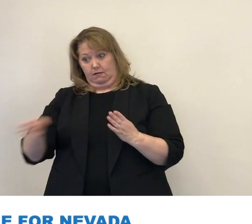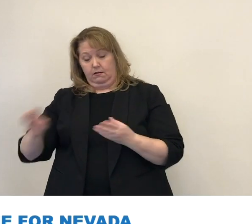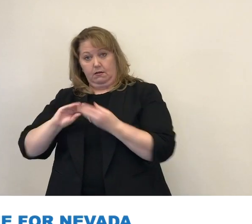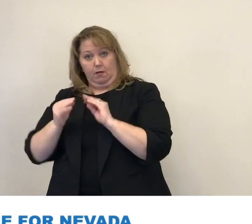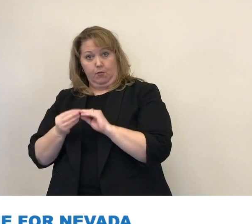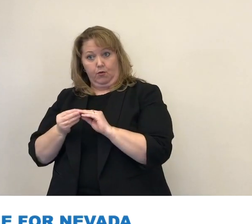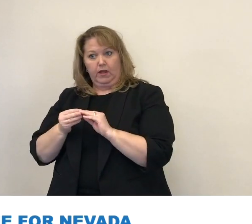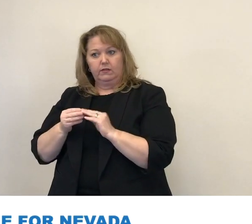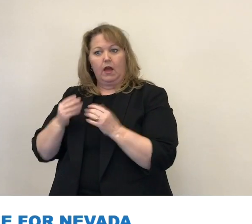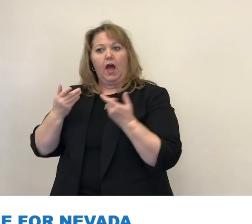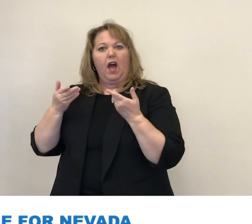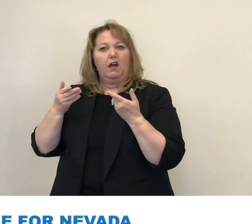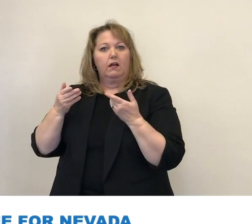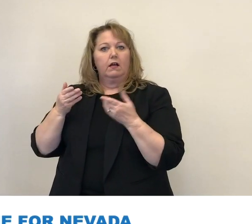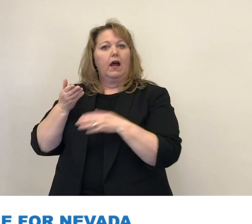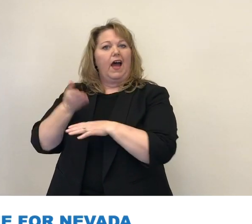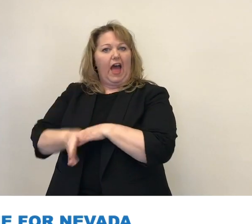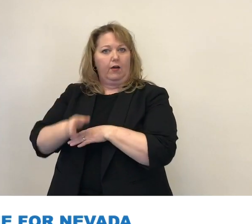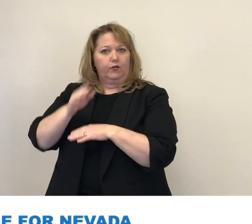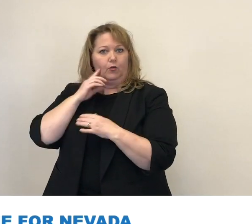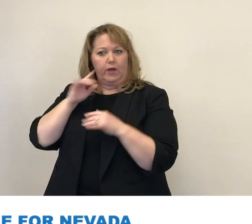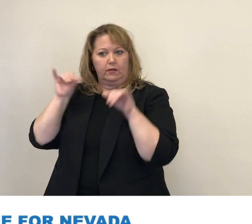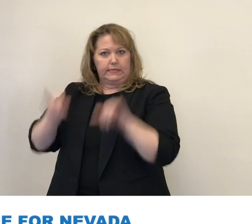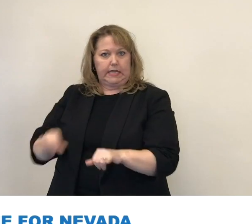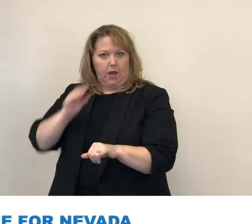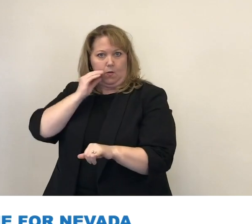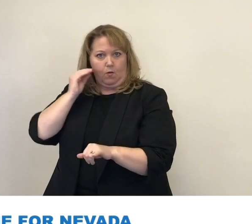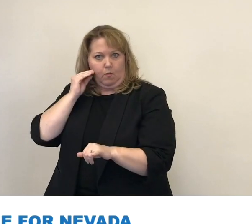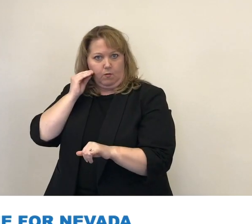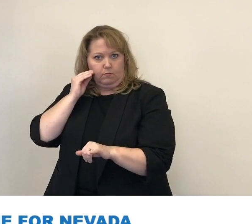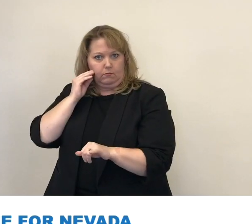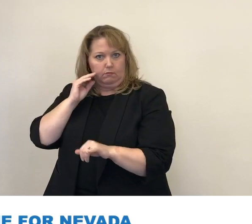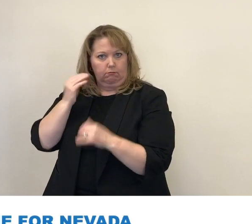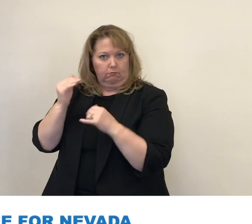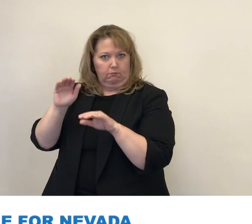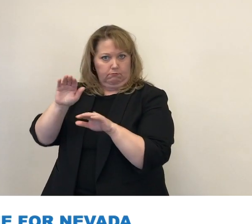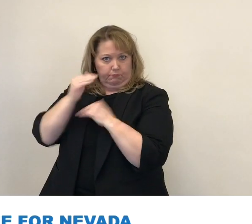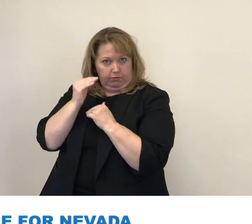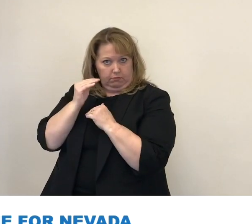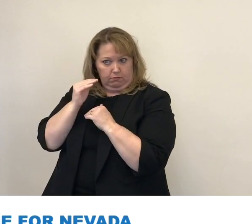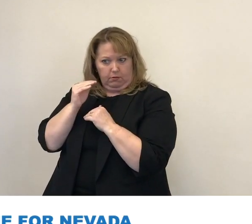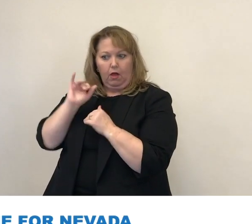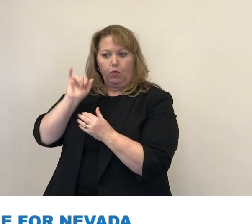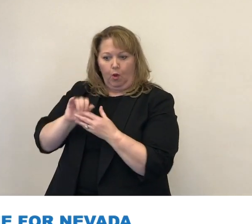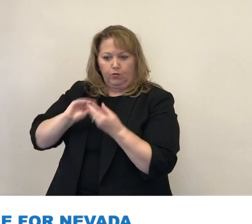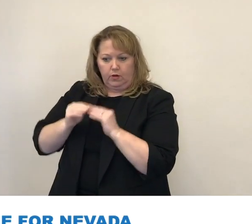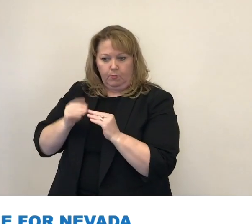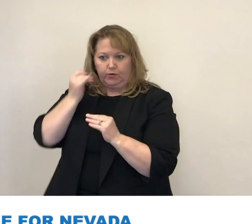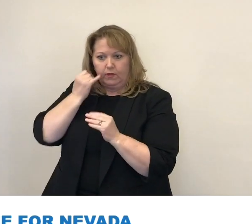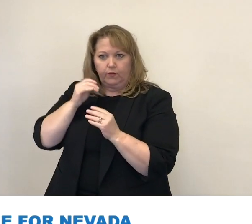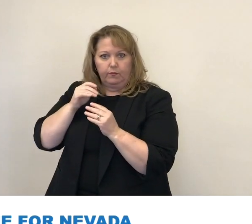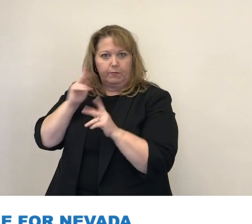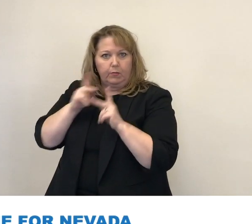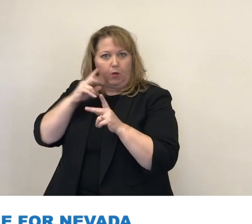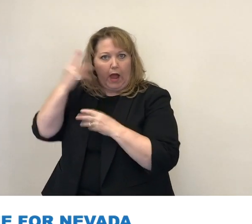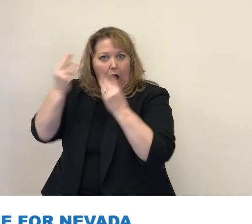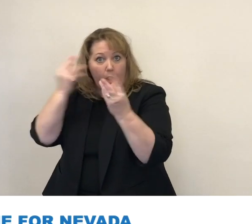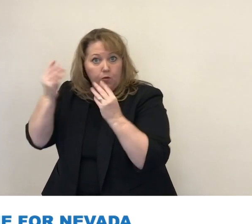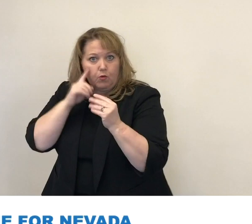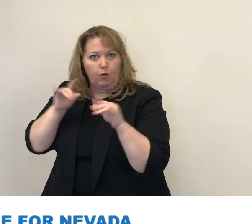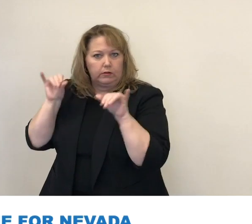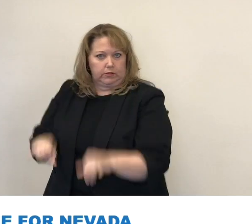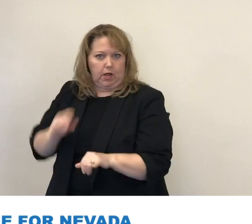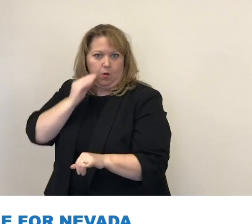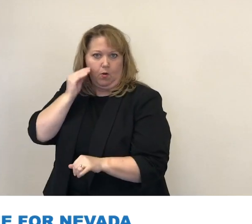Nevada. It is working. There are other examples out there to reinforce this, but I wanted to show you this one. Nevadans, you are doing